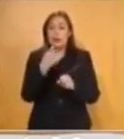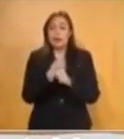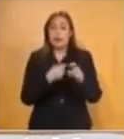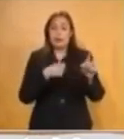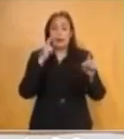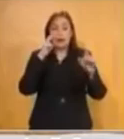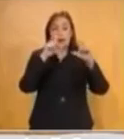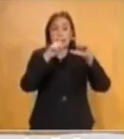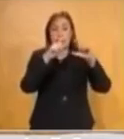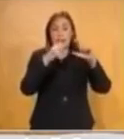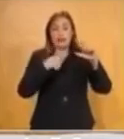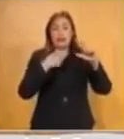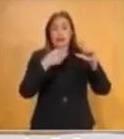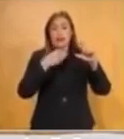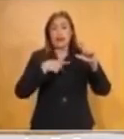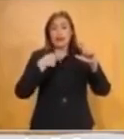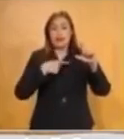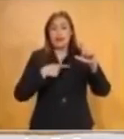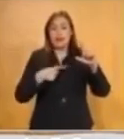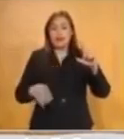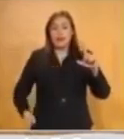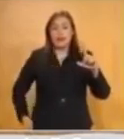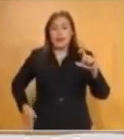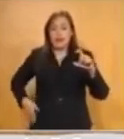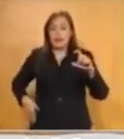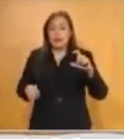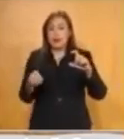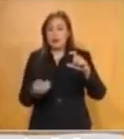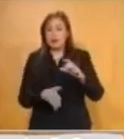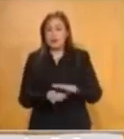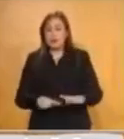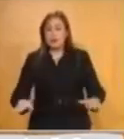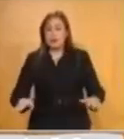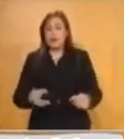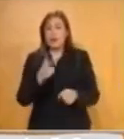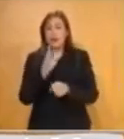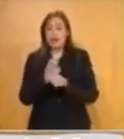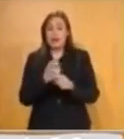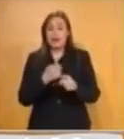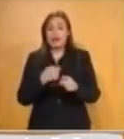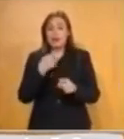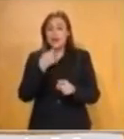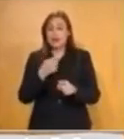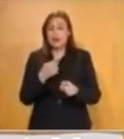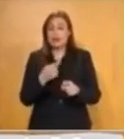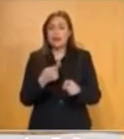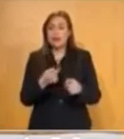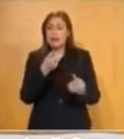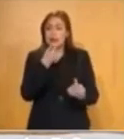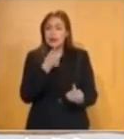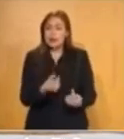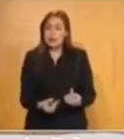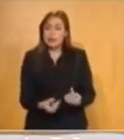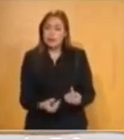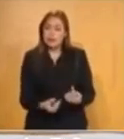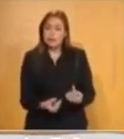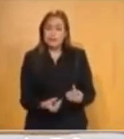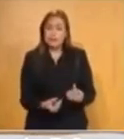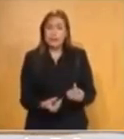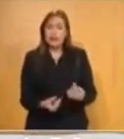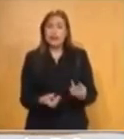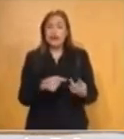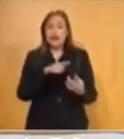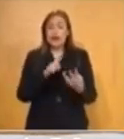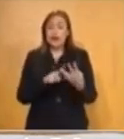is a wallet lying on the ground. In the second panel, it says, a boy comes along and picks it up. In the third one,